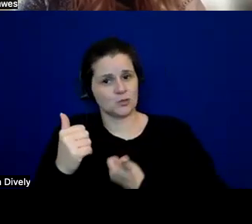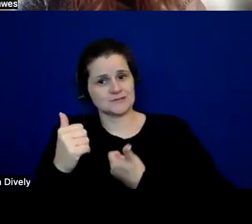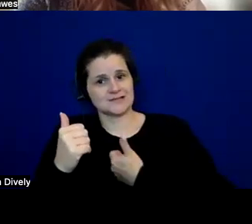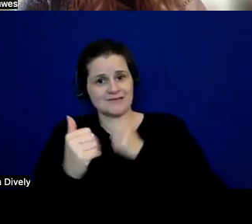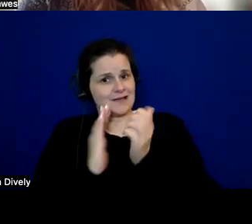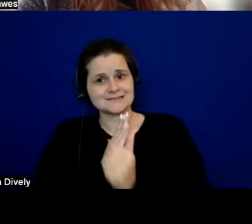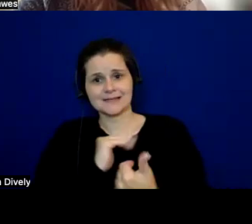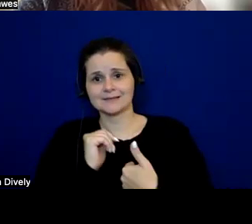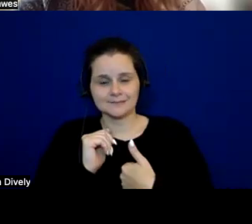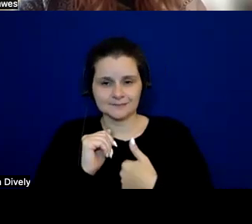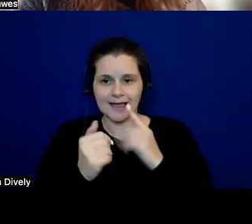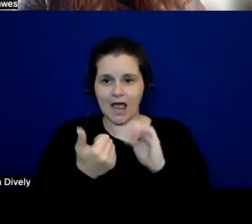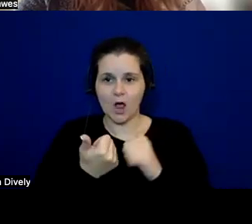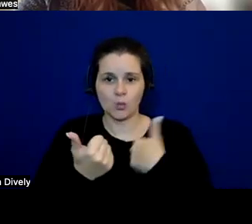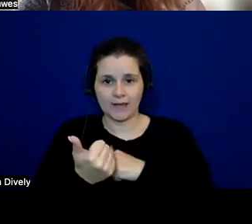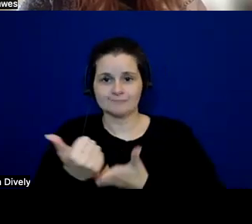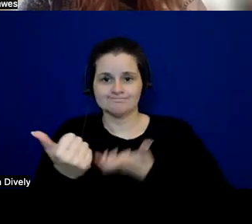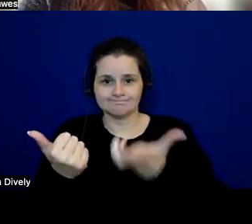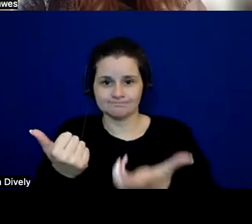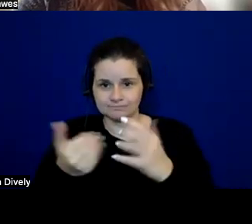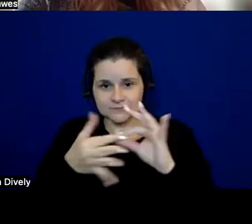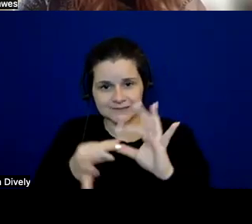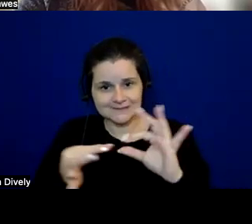unskilled in how to talk about them.